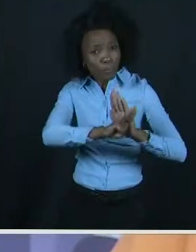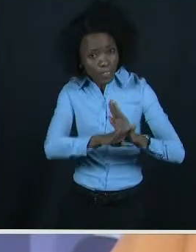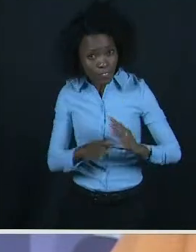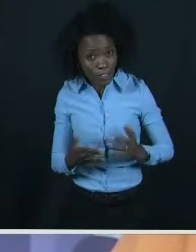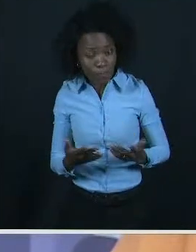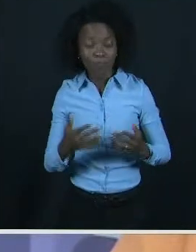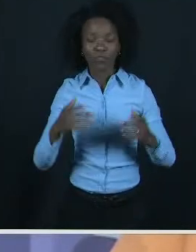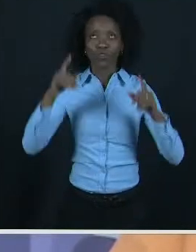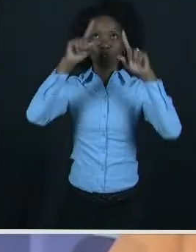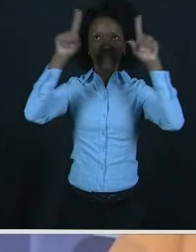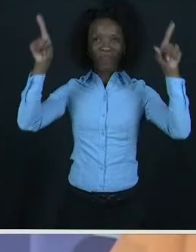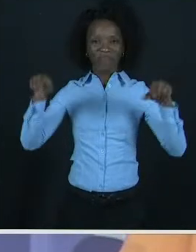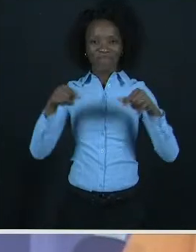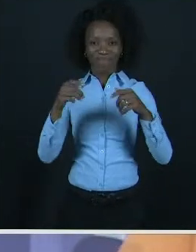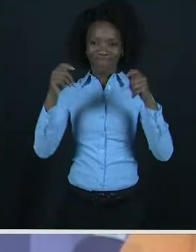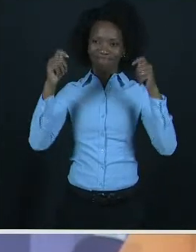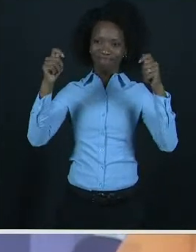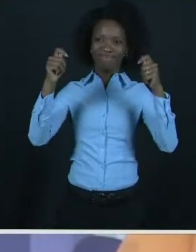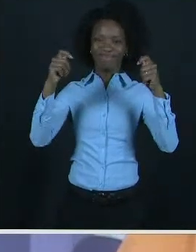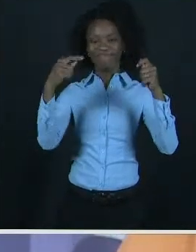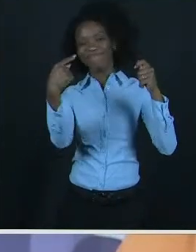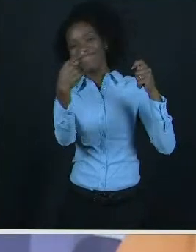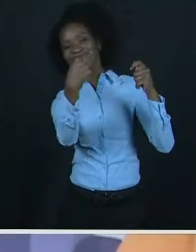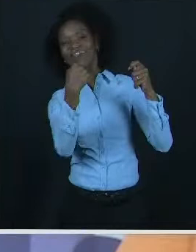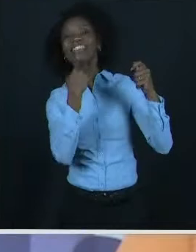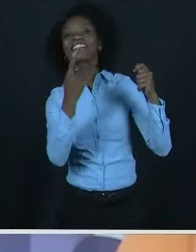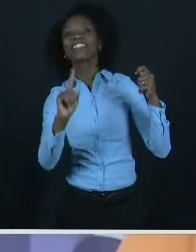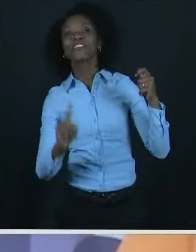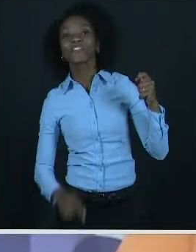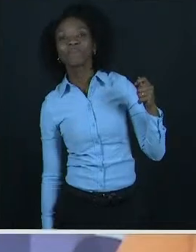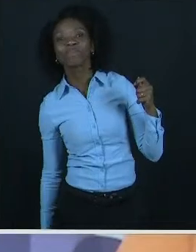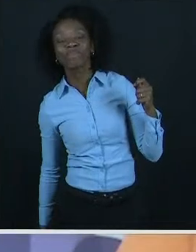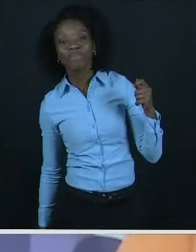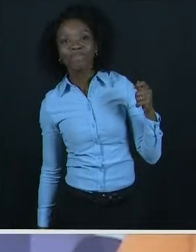One of the placards which I liked very much said,